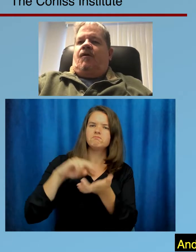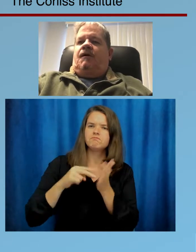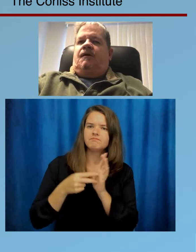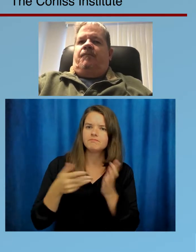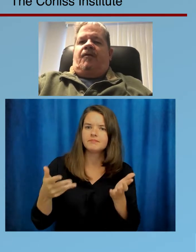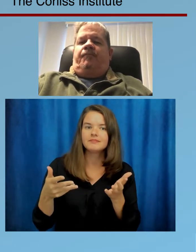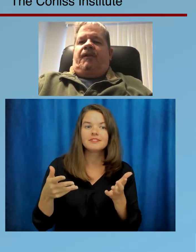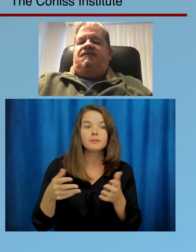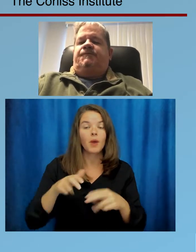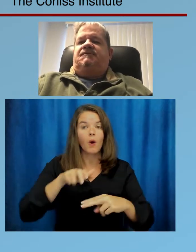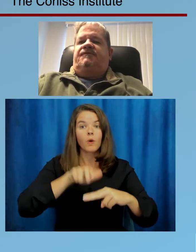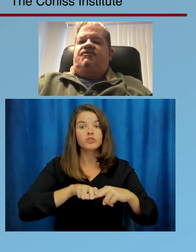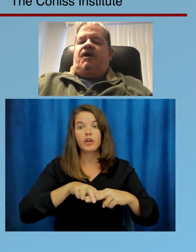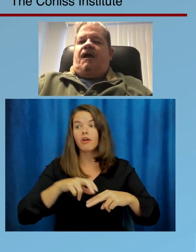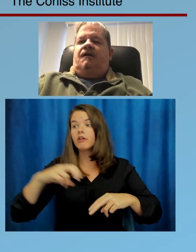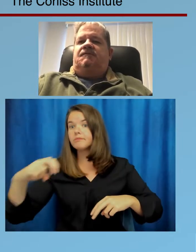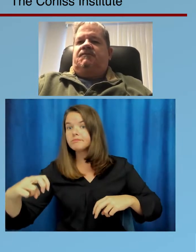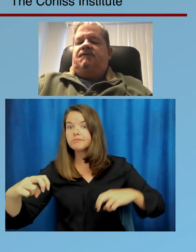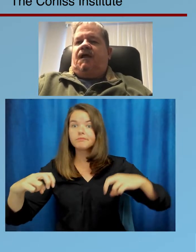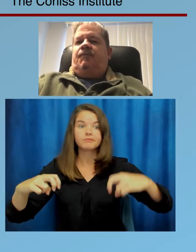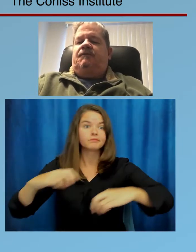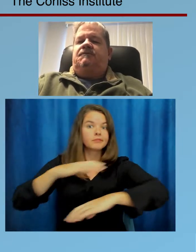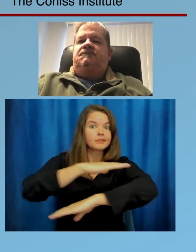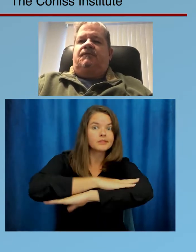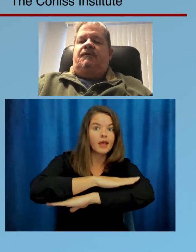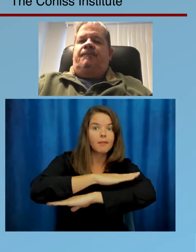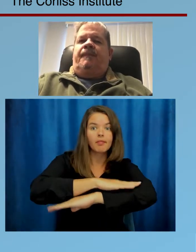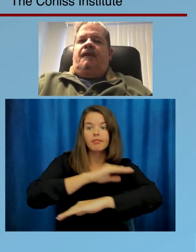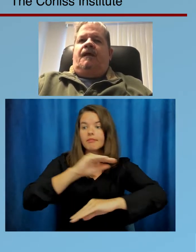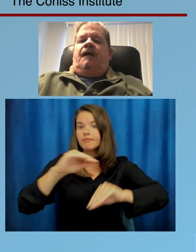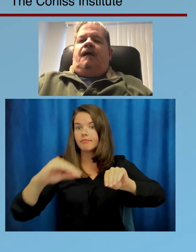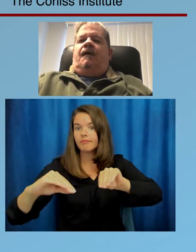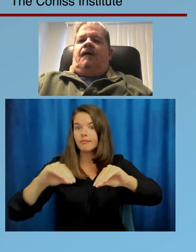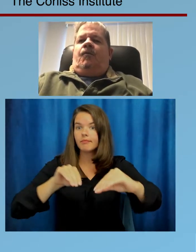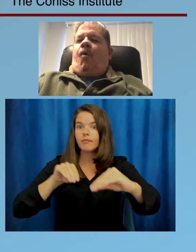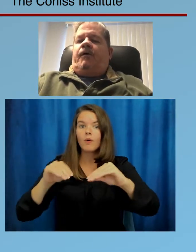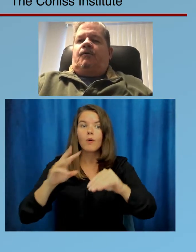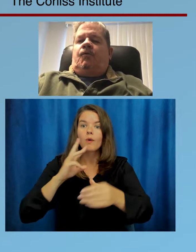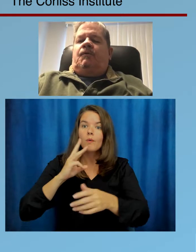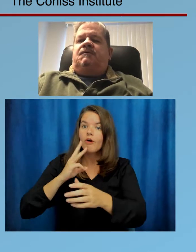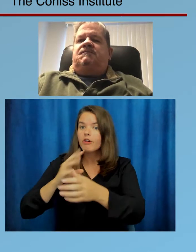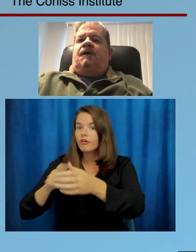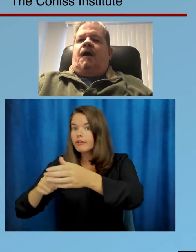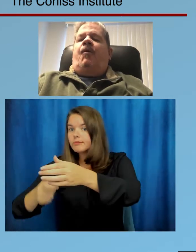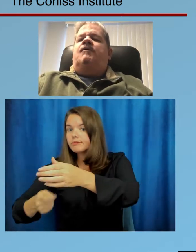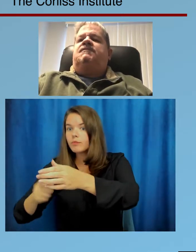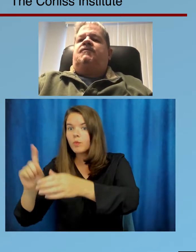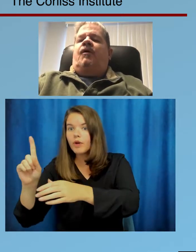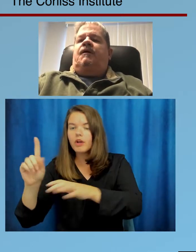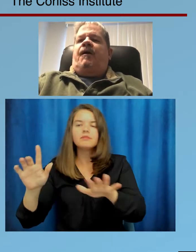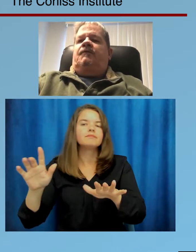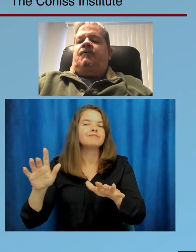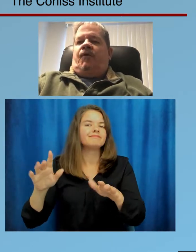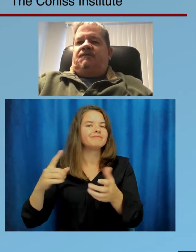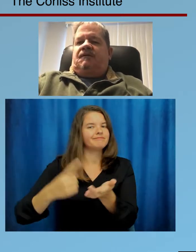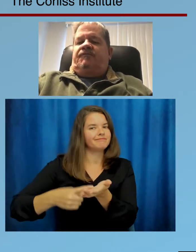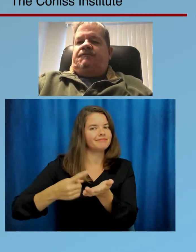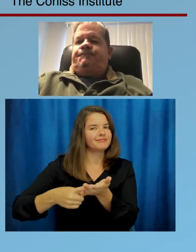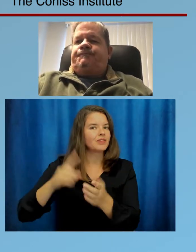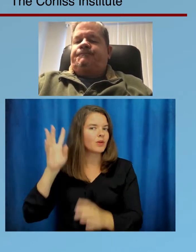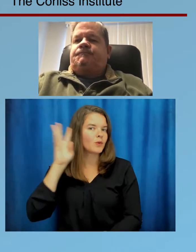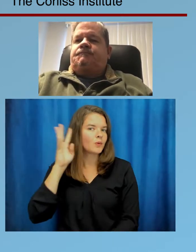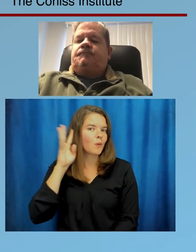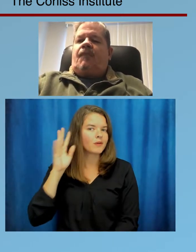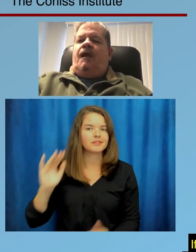just talking about placements of chairs or tables or water coolers. I'm also talking about noise